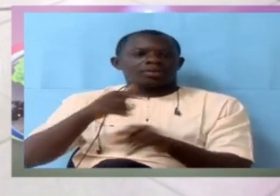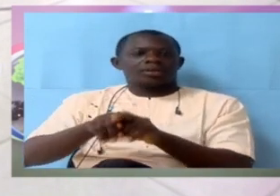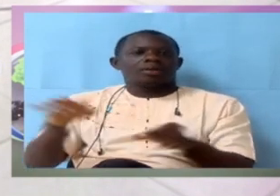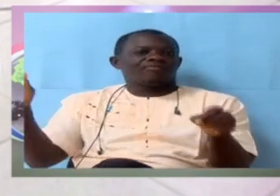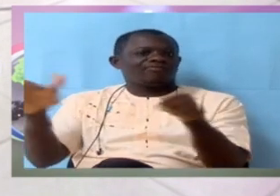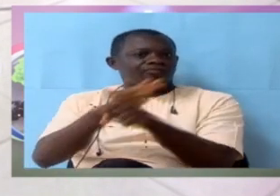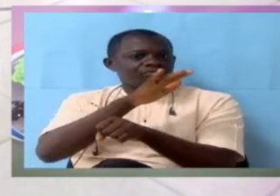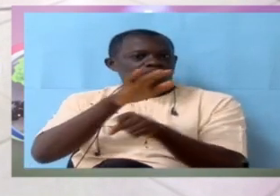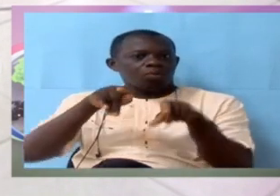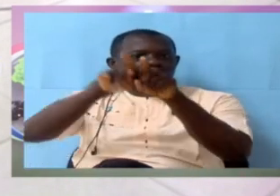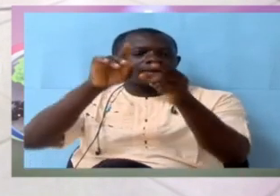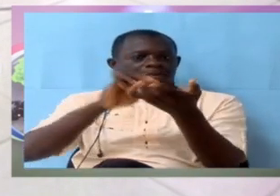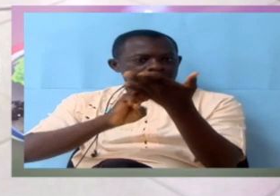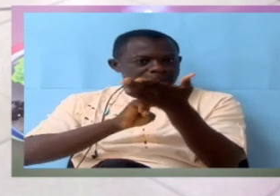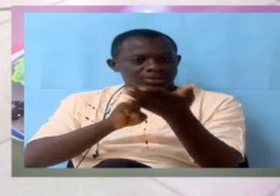was filled.